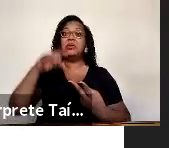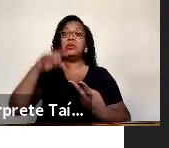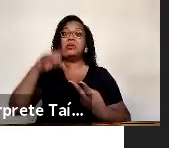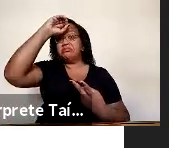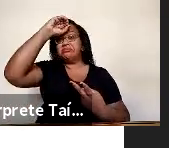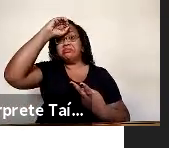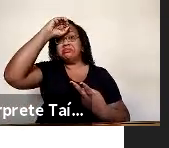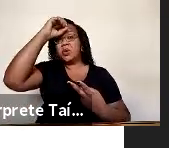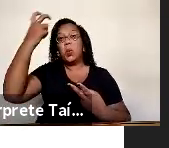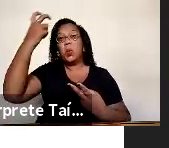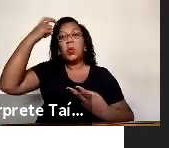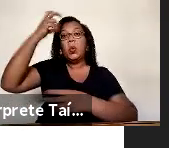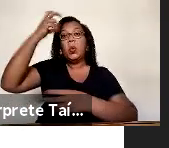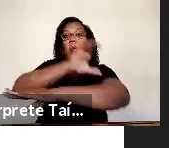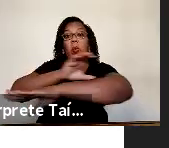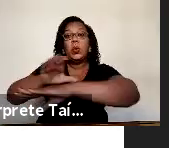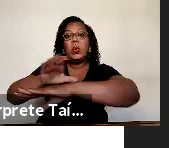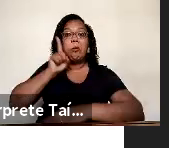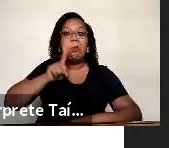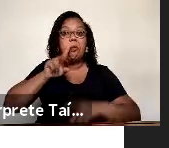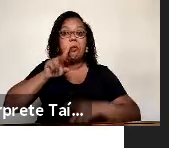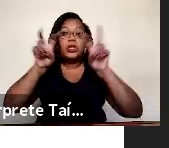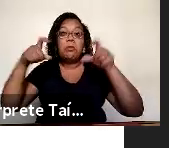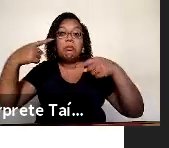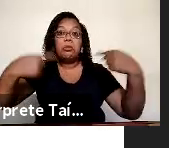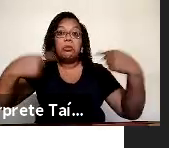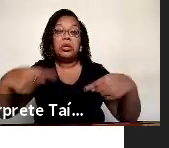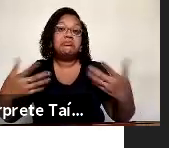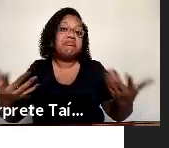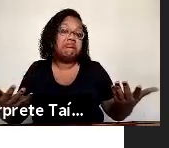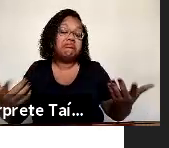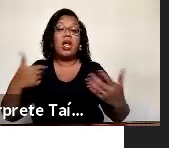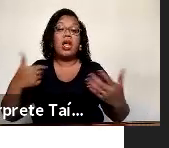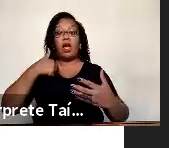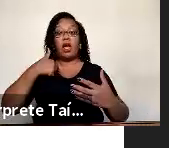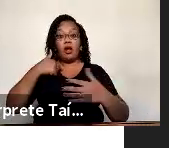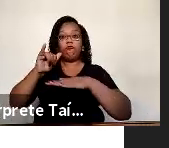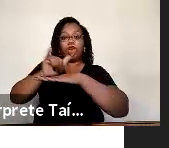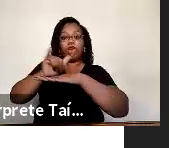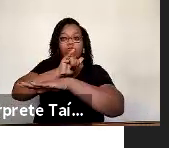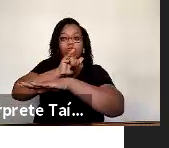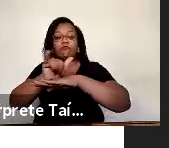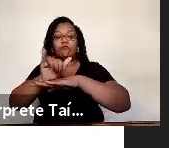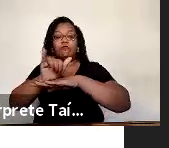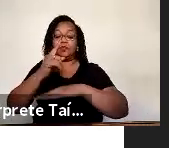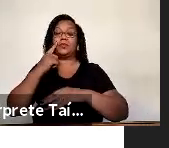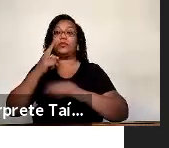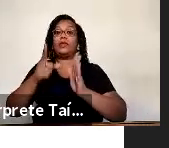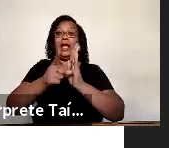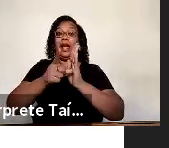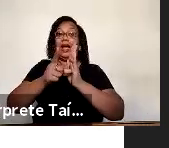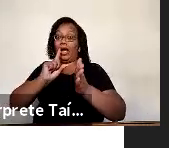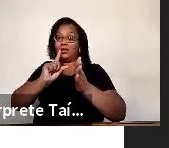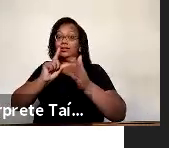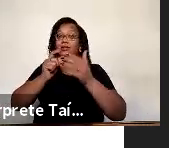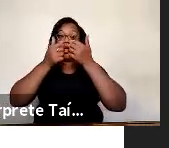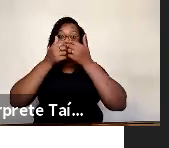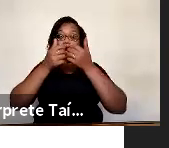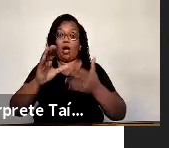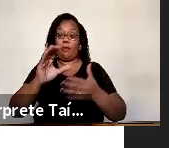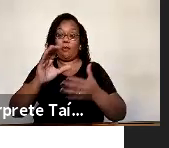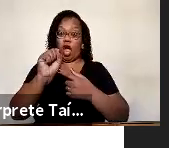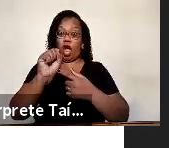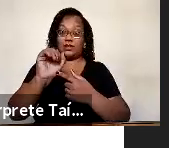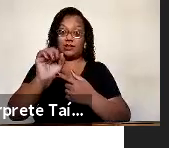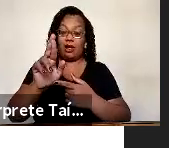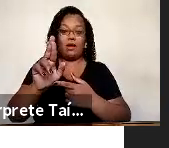politics. So what I try to do is, before Oscar season, I try to, you know, keep in touch with what kind